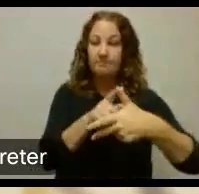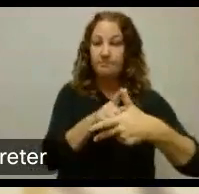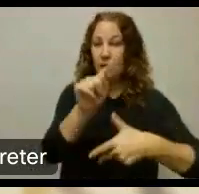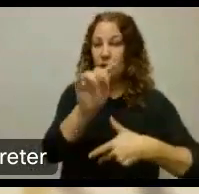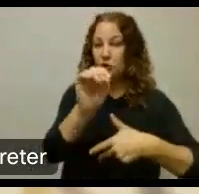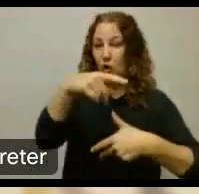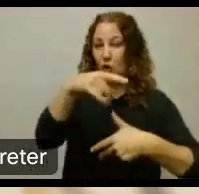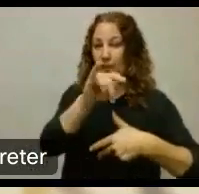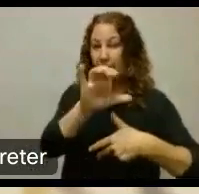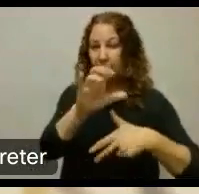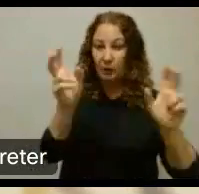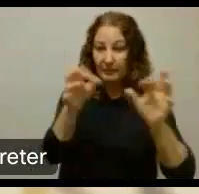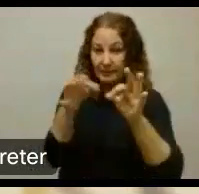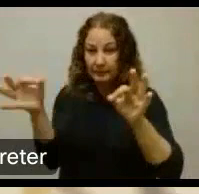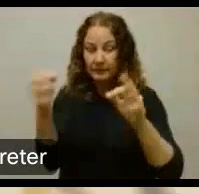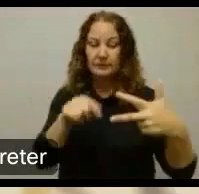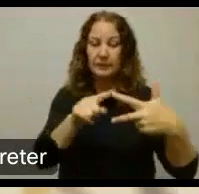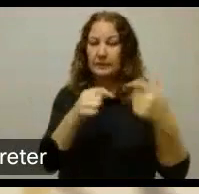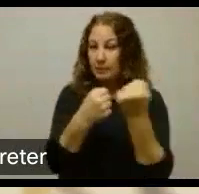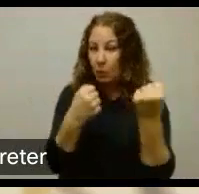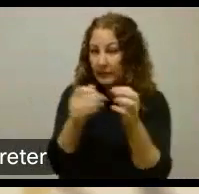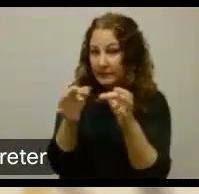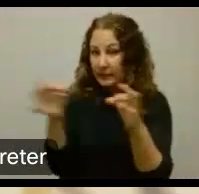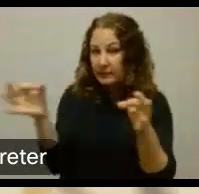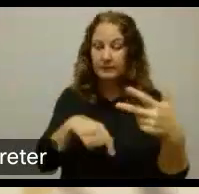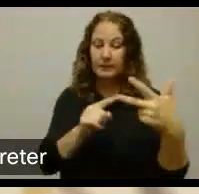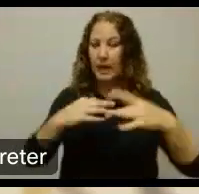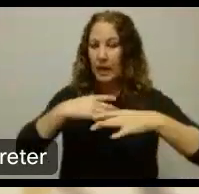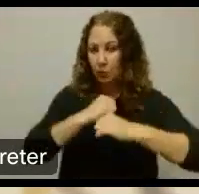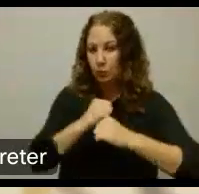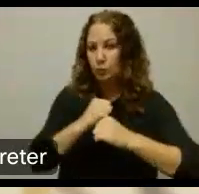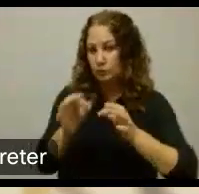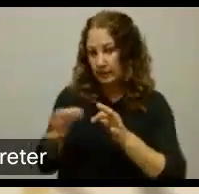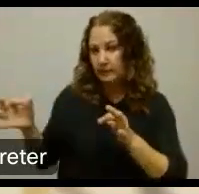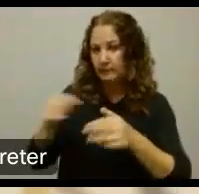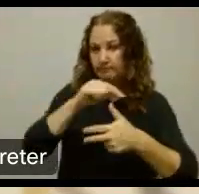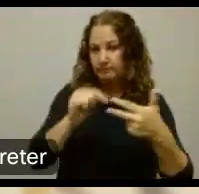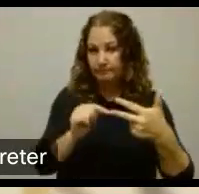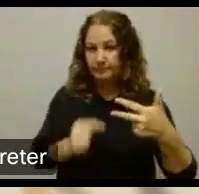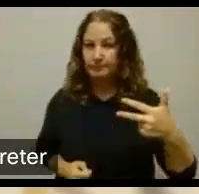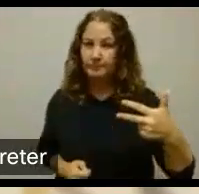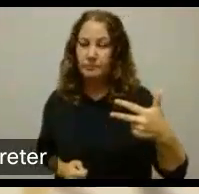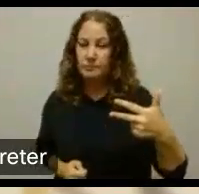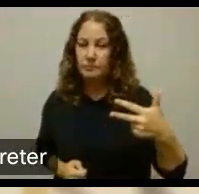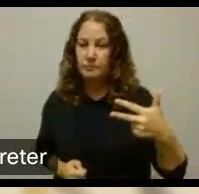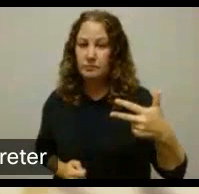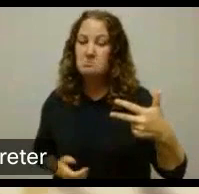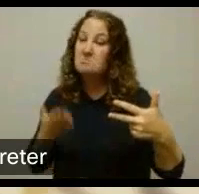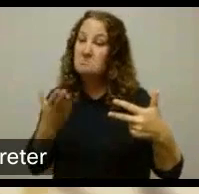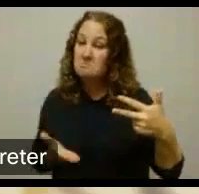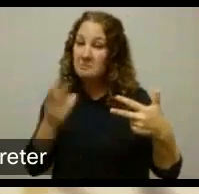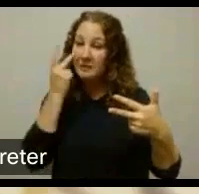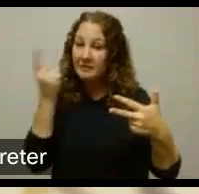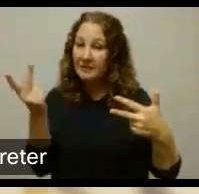sentence, your supporting sentences, and your concluding sentence. So you may have seen